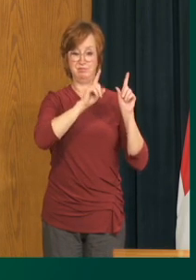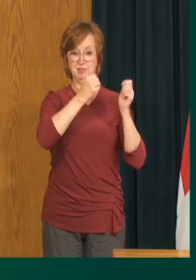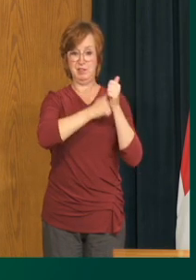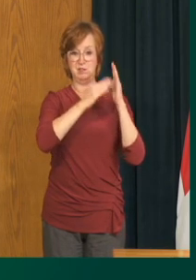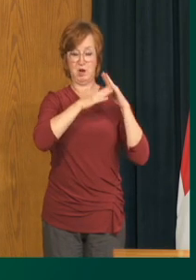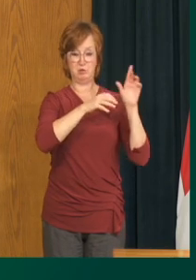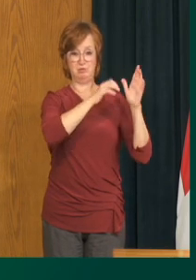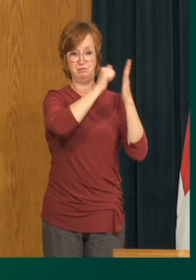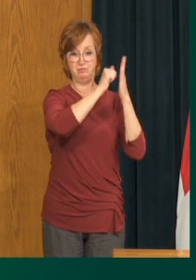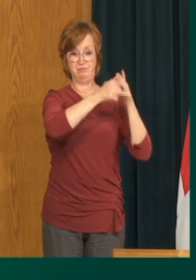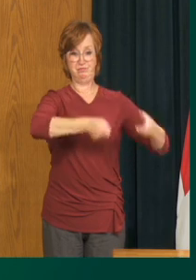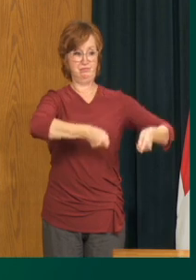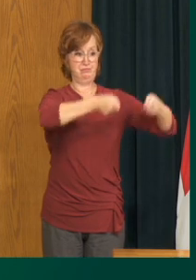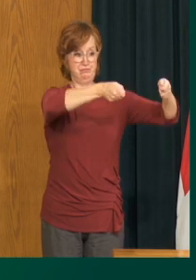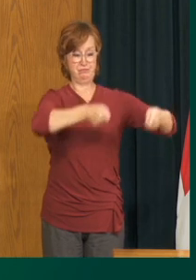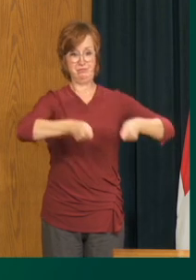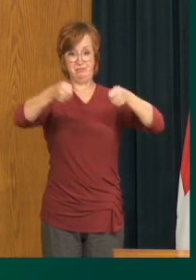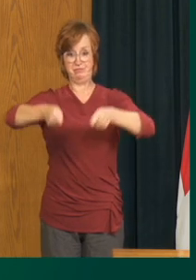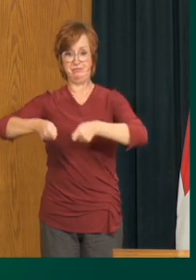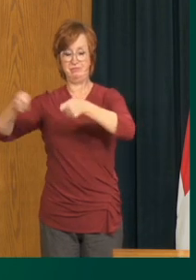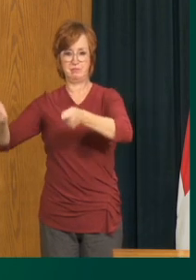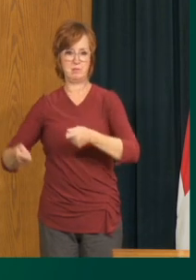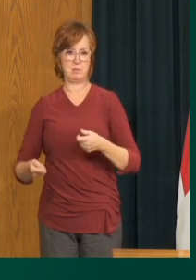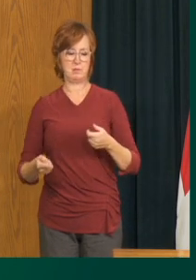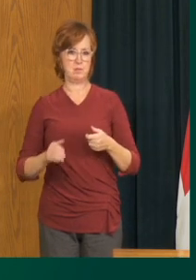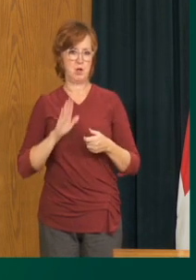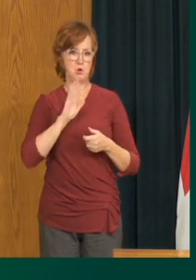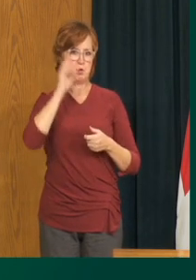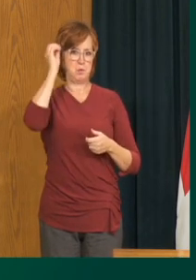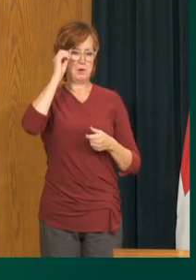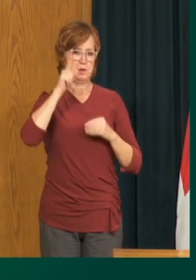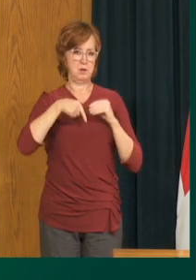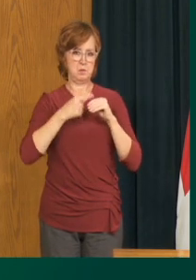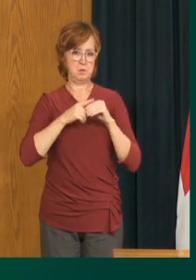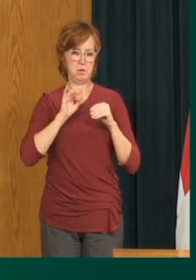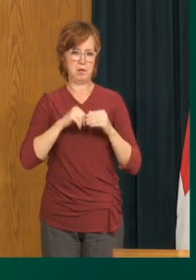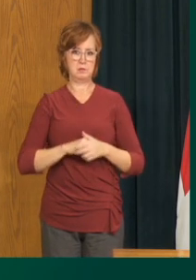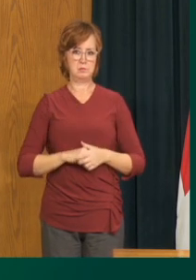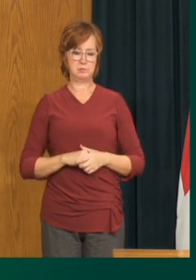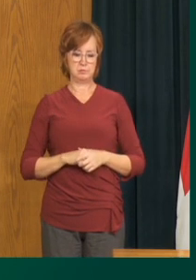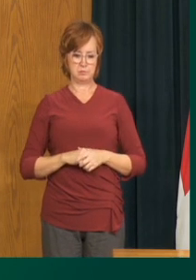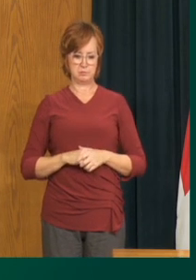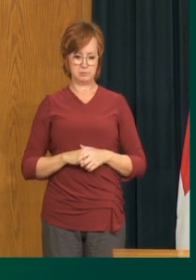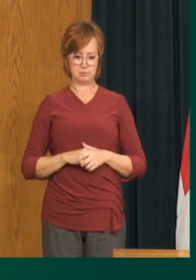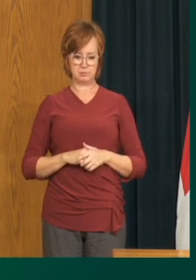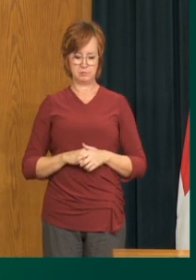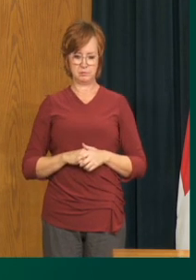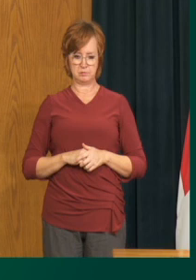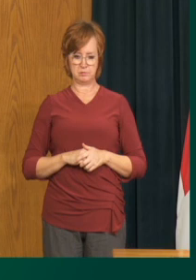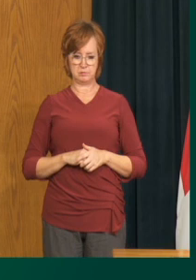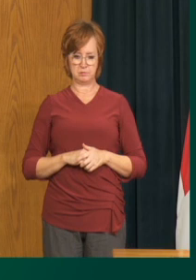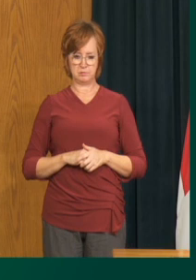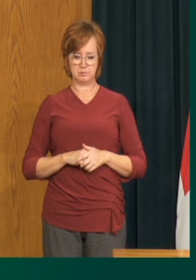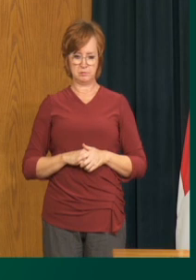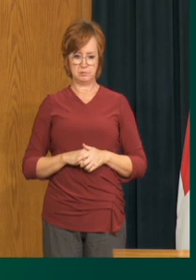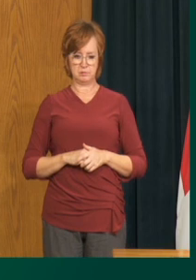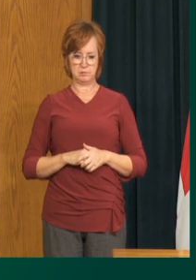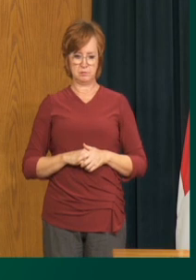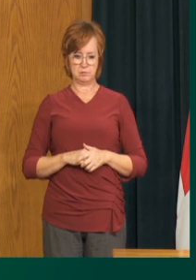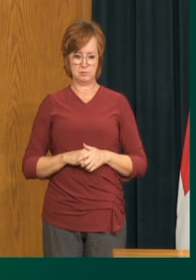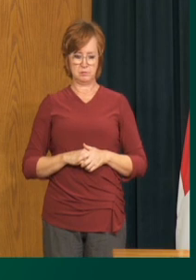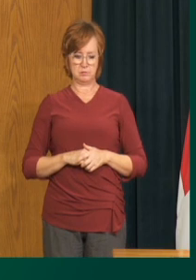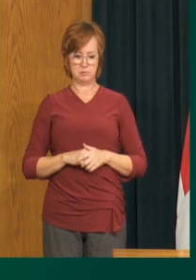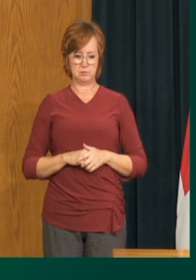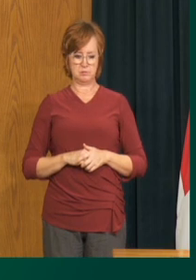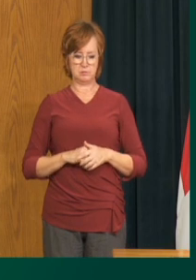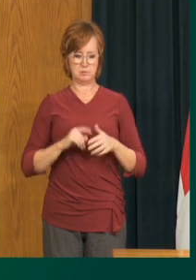people. We're wondering if there's guidelines or thoughts or comments coming with the province ahead of that. So, guidelines on Halloween,